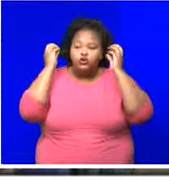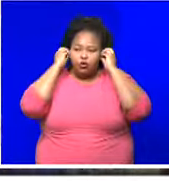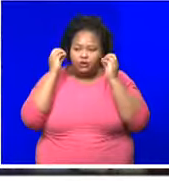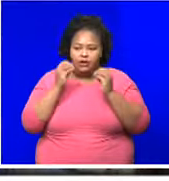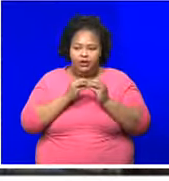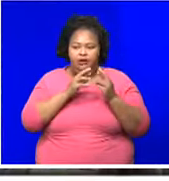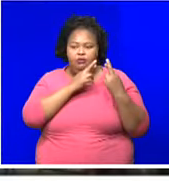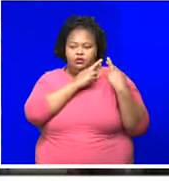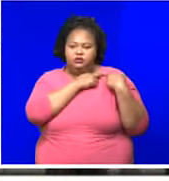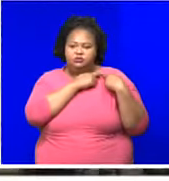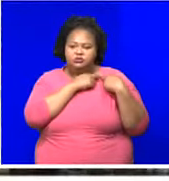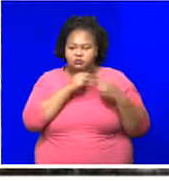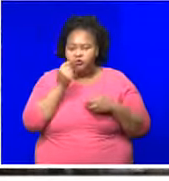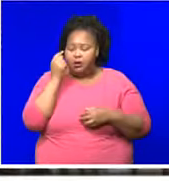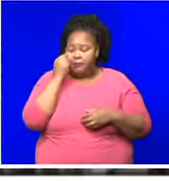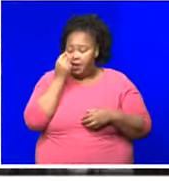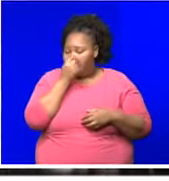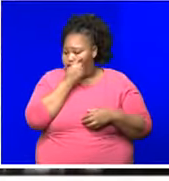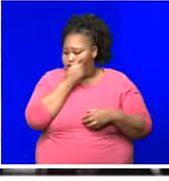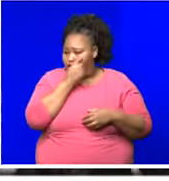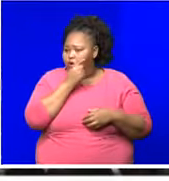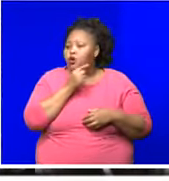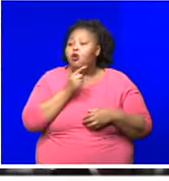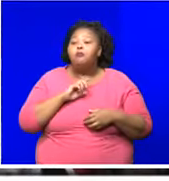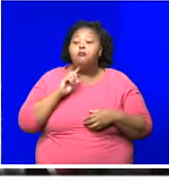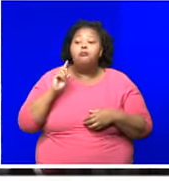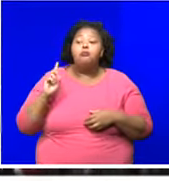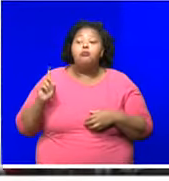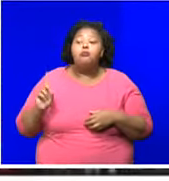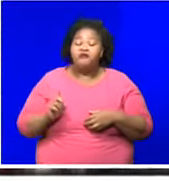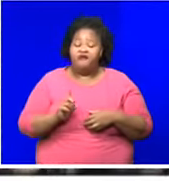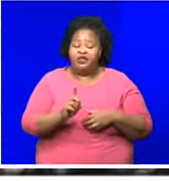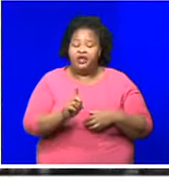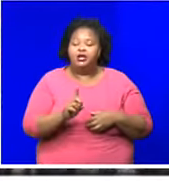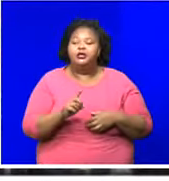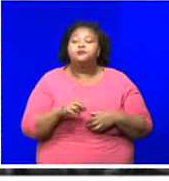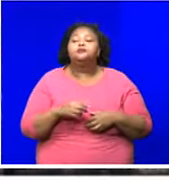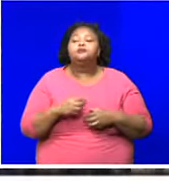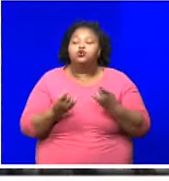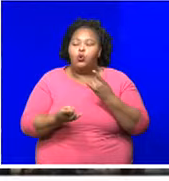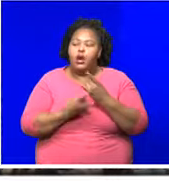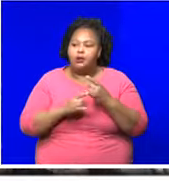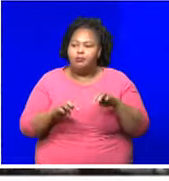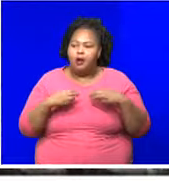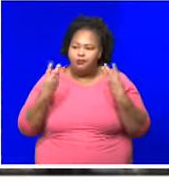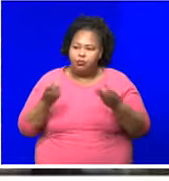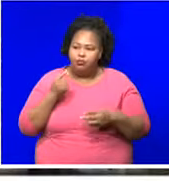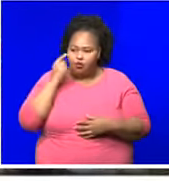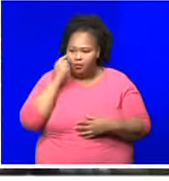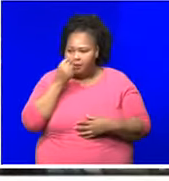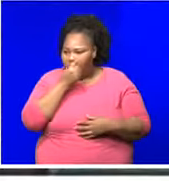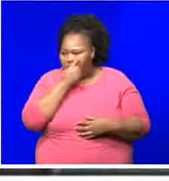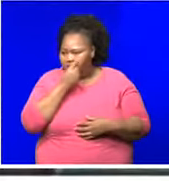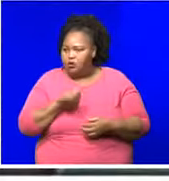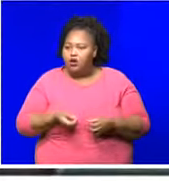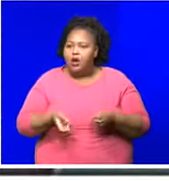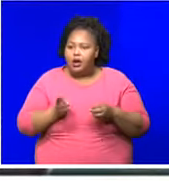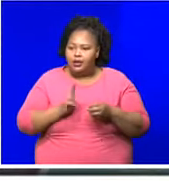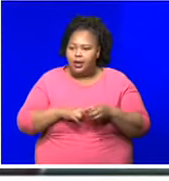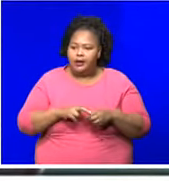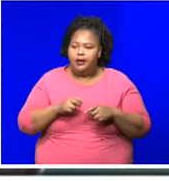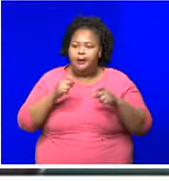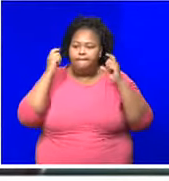labantu bese baba treat not just lokuba treat futhi baphinze futhi babanike